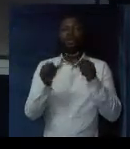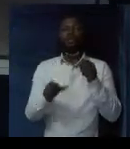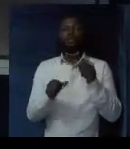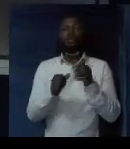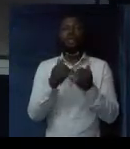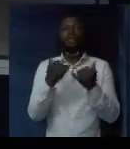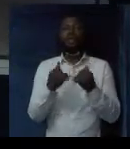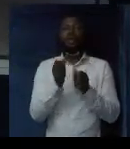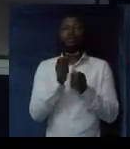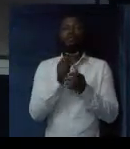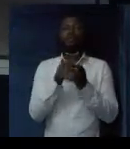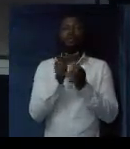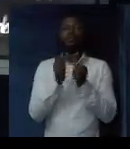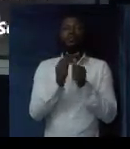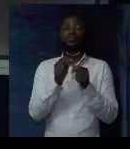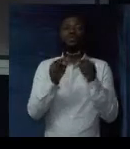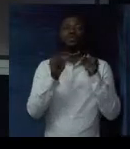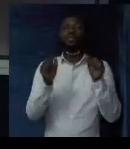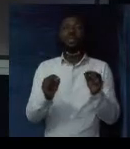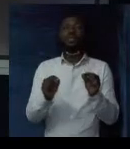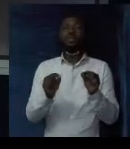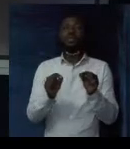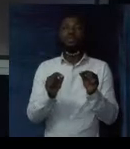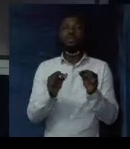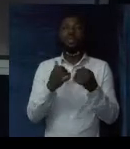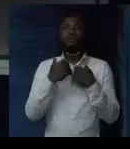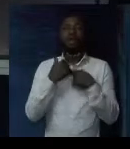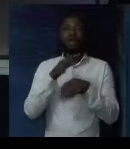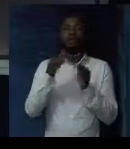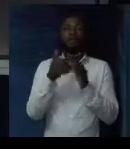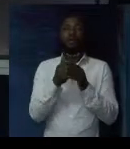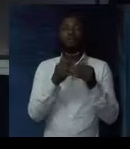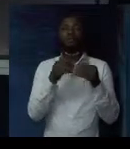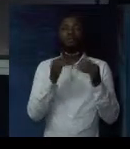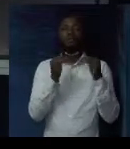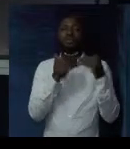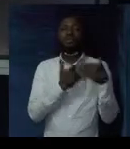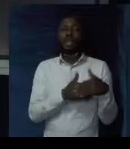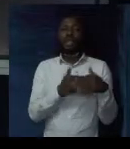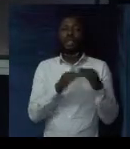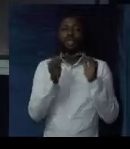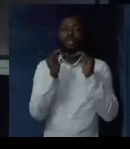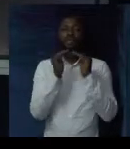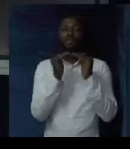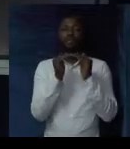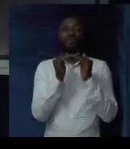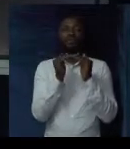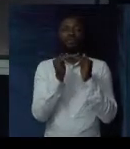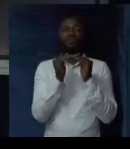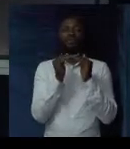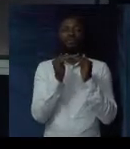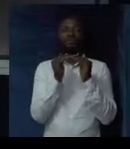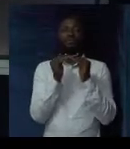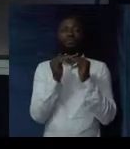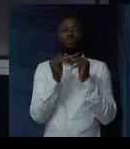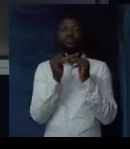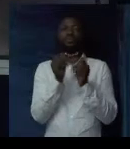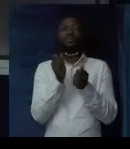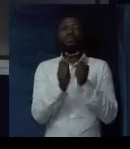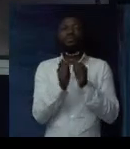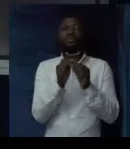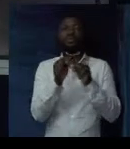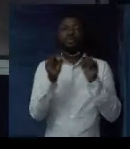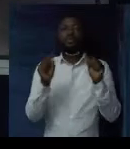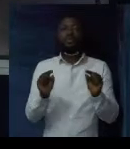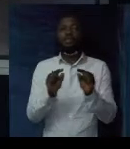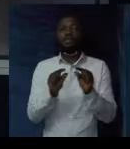option. Now this one. Which quadrilaterals have all sides equal?